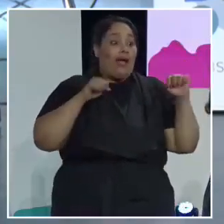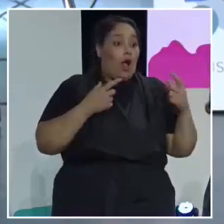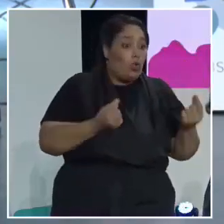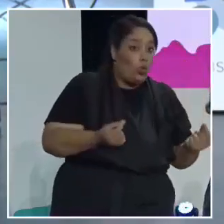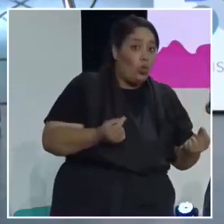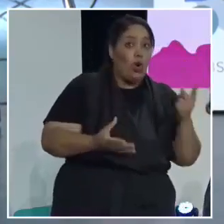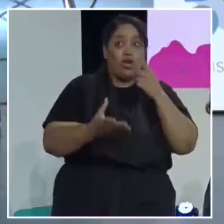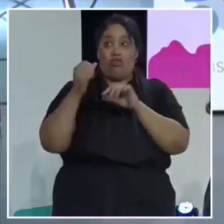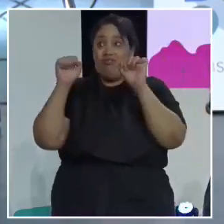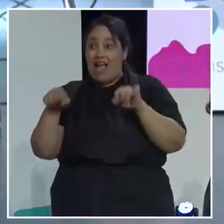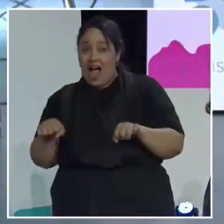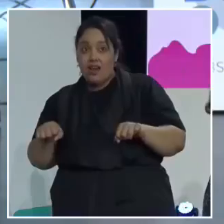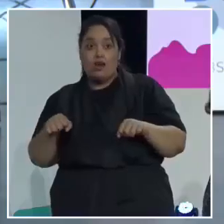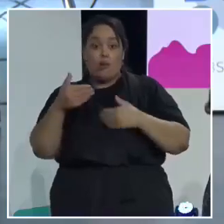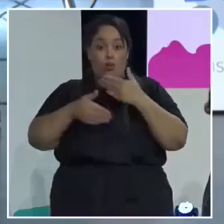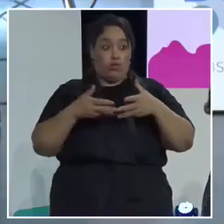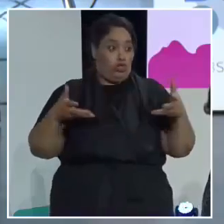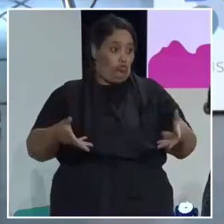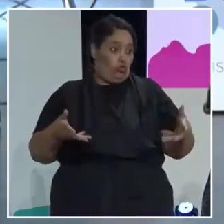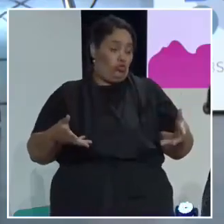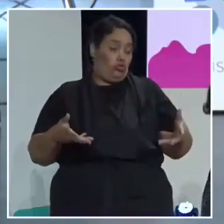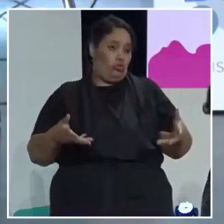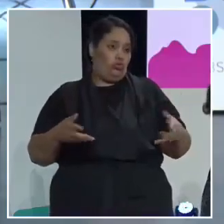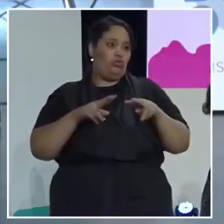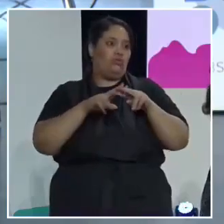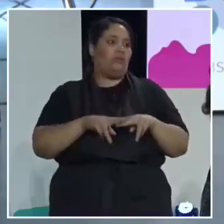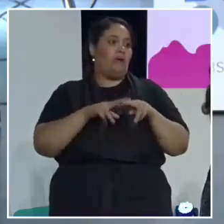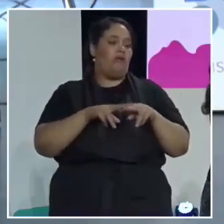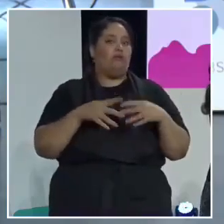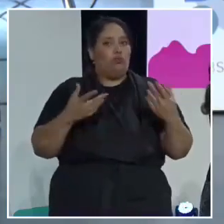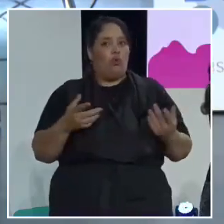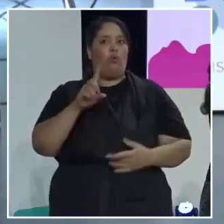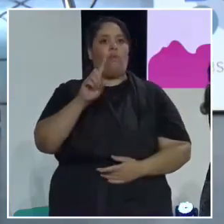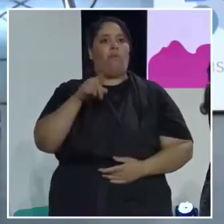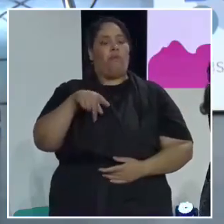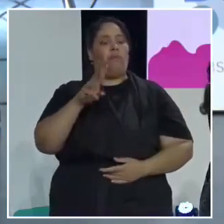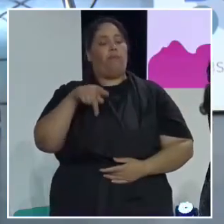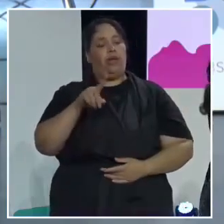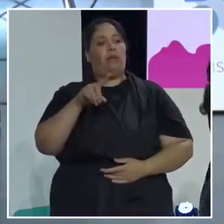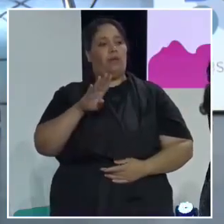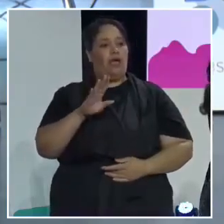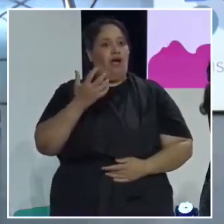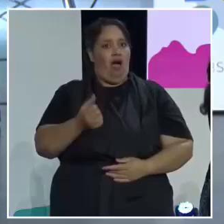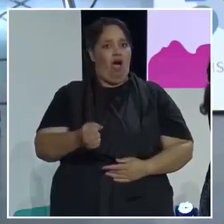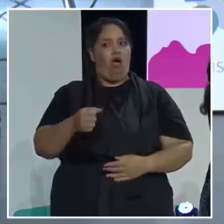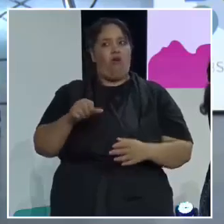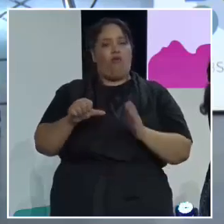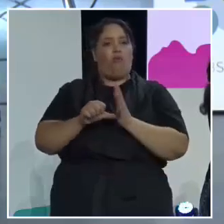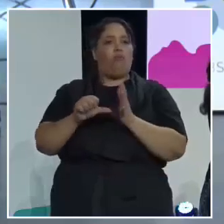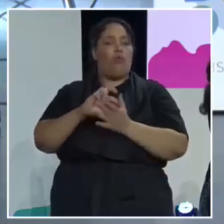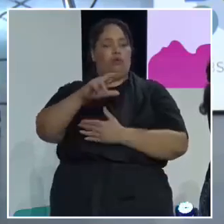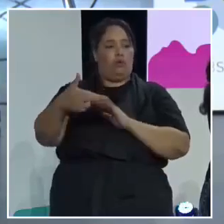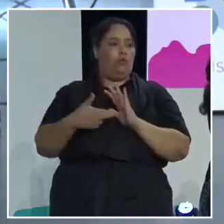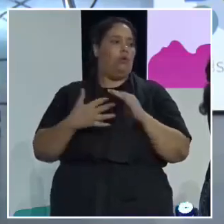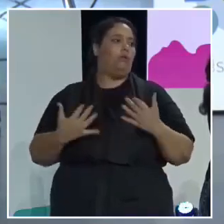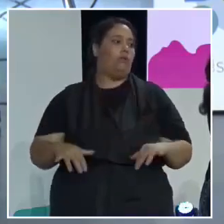achieved in this process? Certainly, PDB has a very significant role to